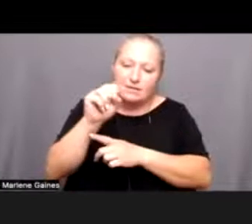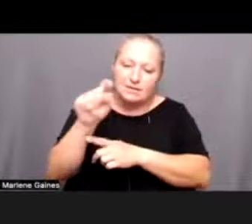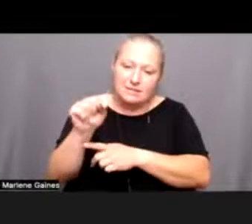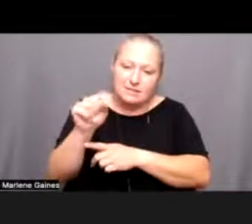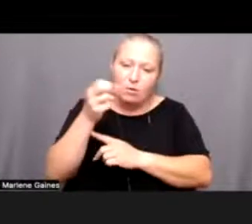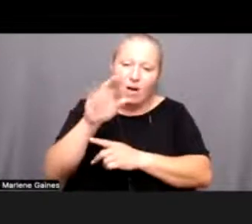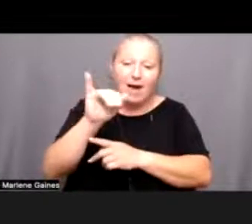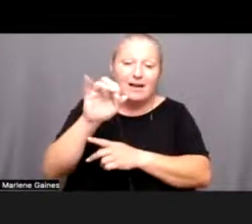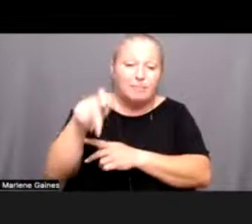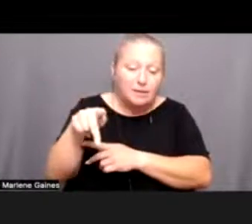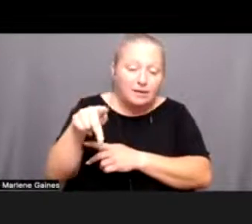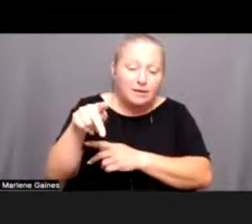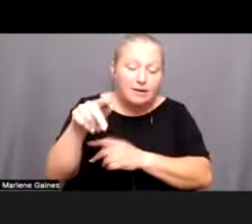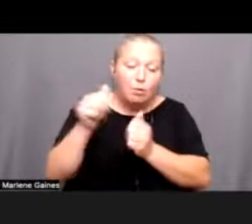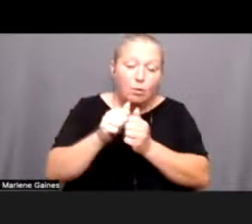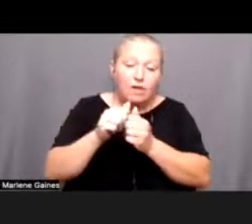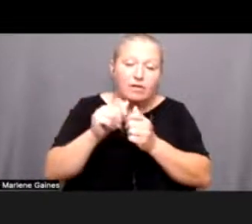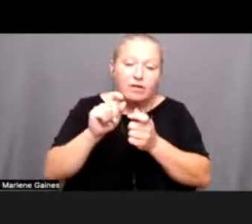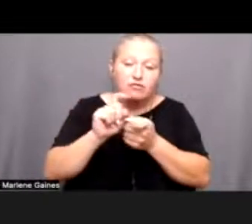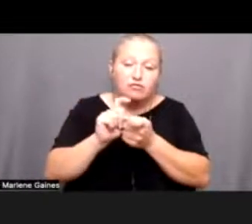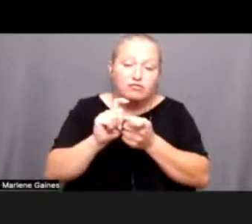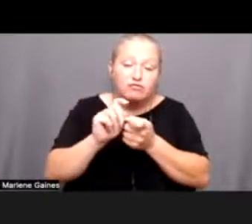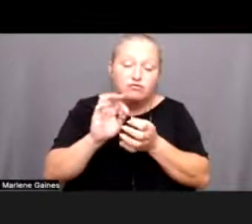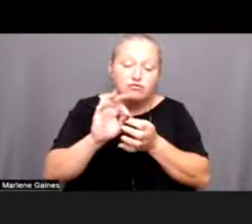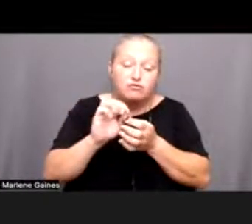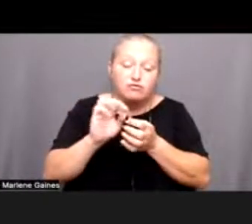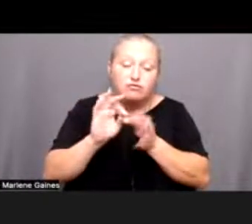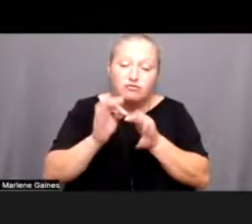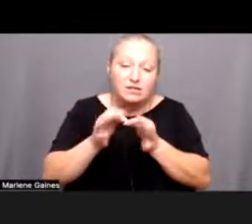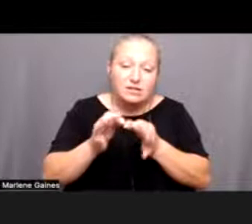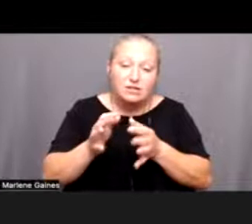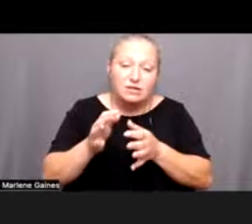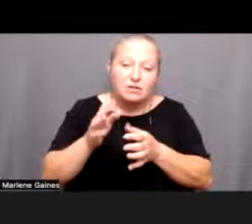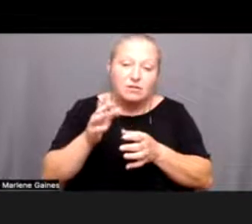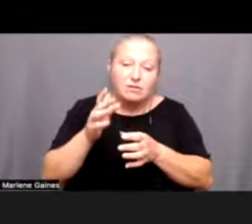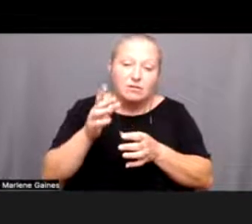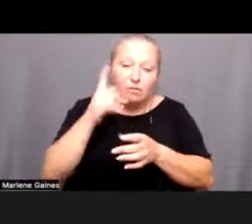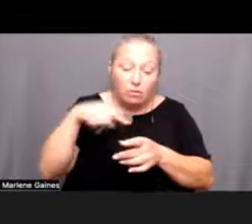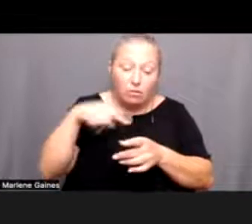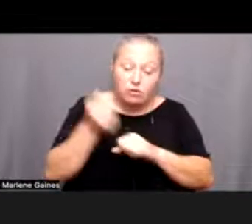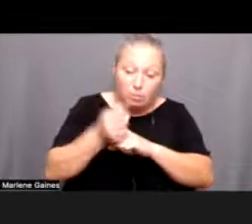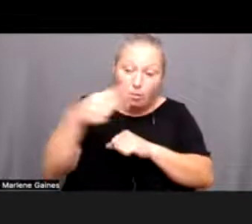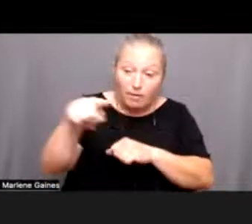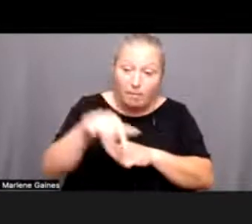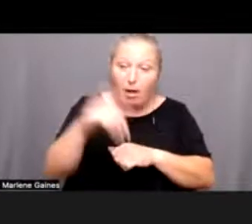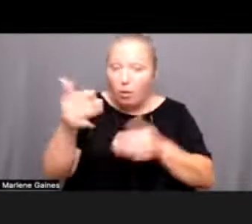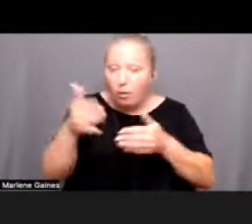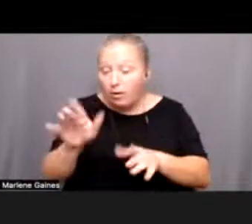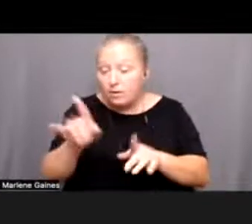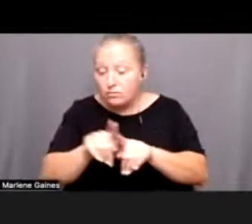or IEPs with translation, and whether or not we can actually support them in other ways as well.